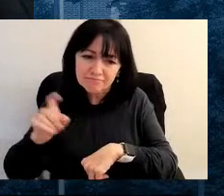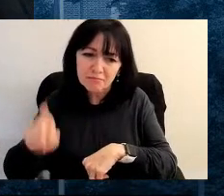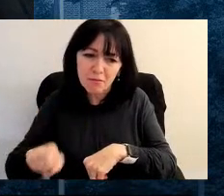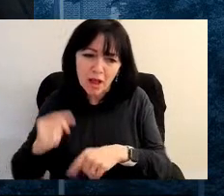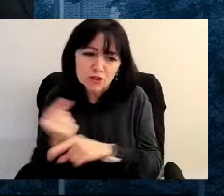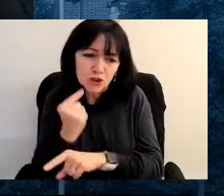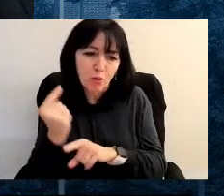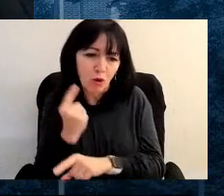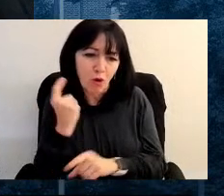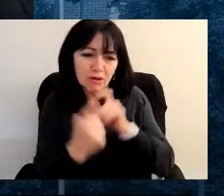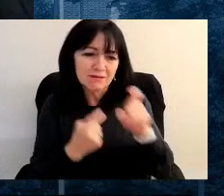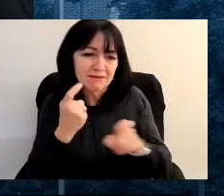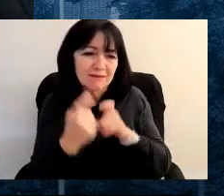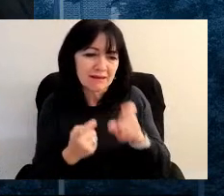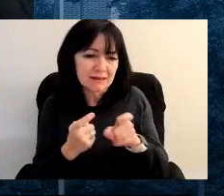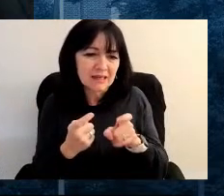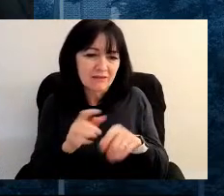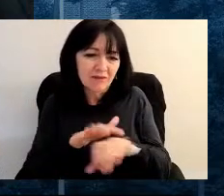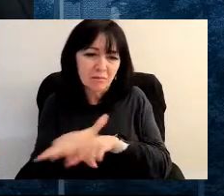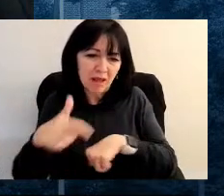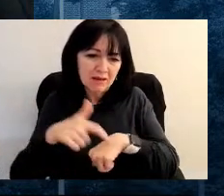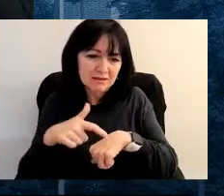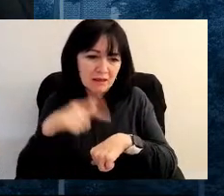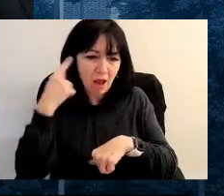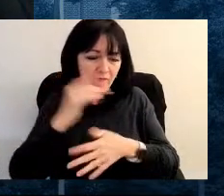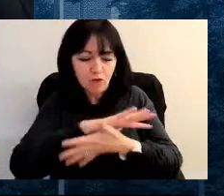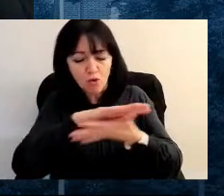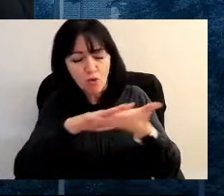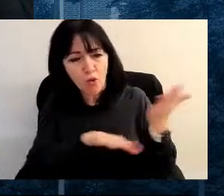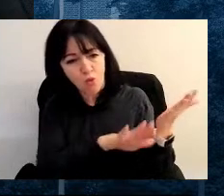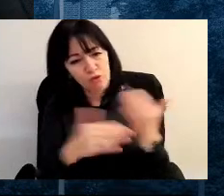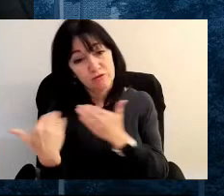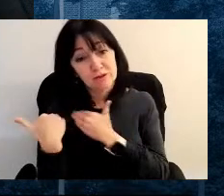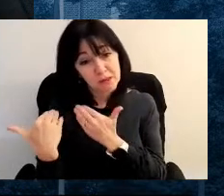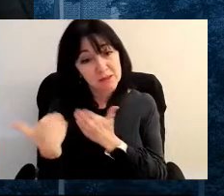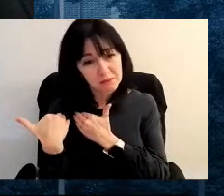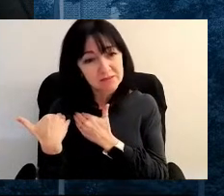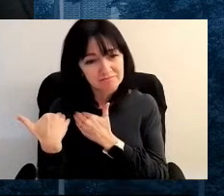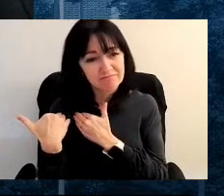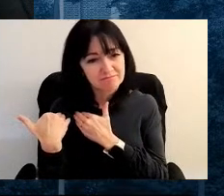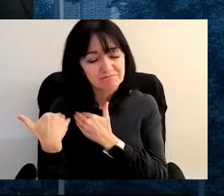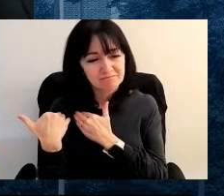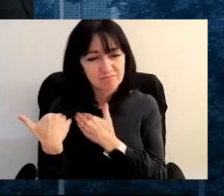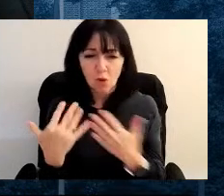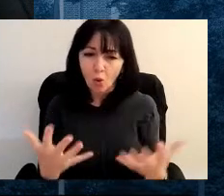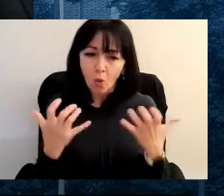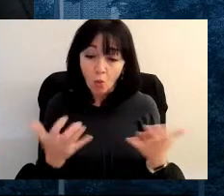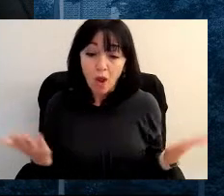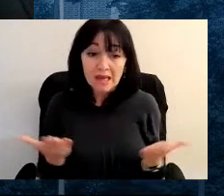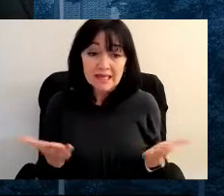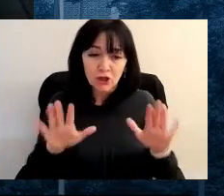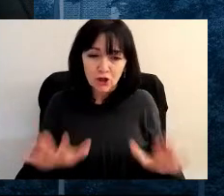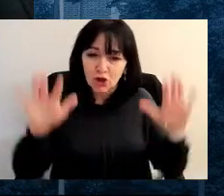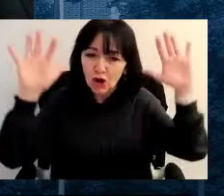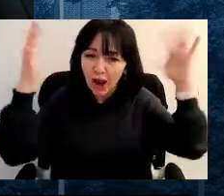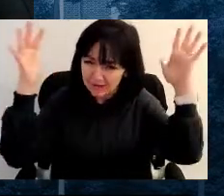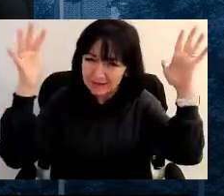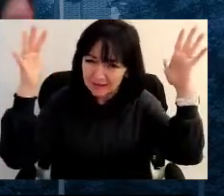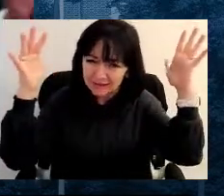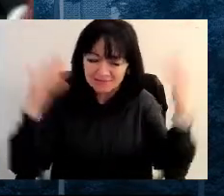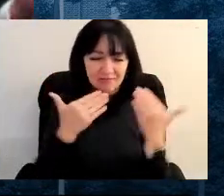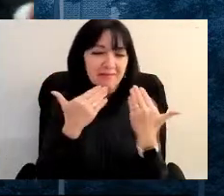learning conditions, which are one and the same, are nothing short of excellent. Thank you.